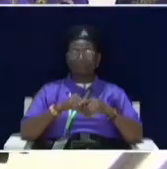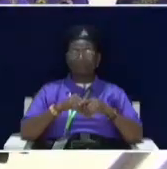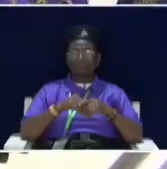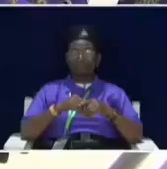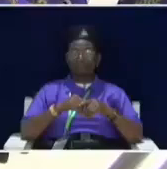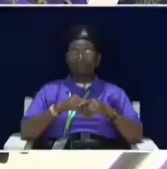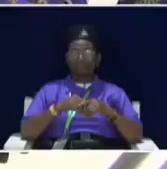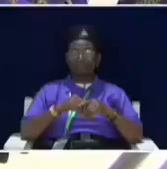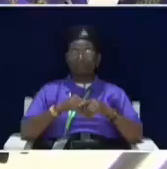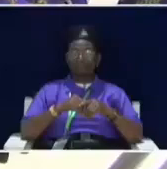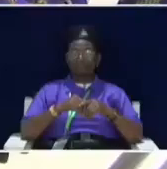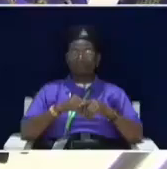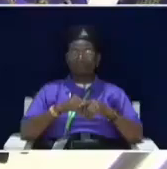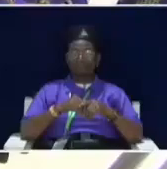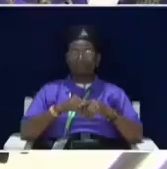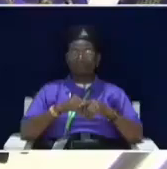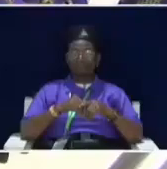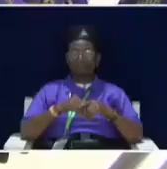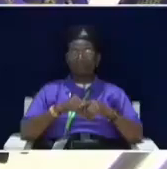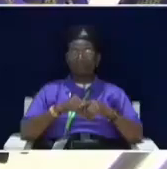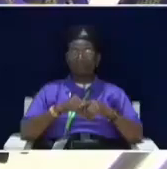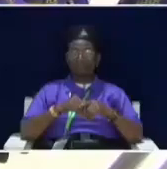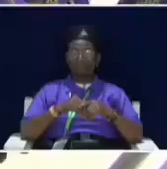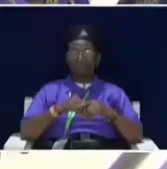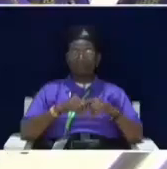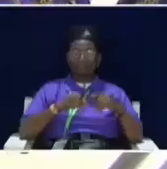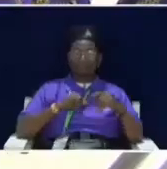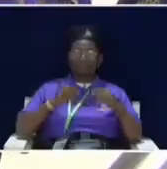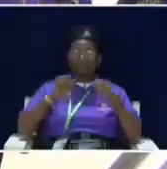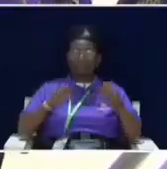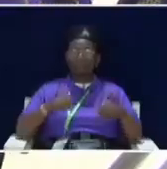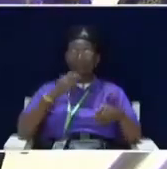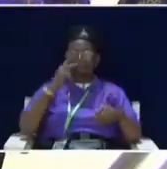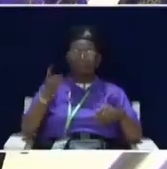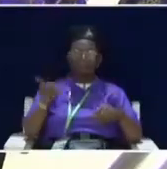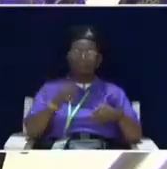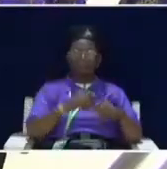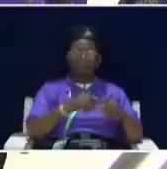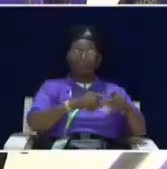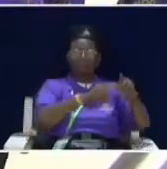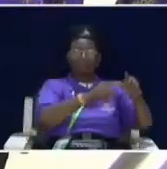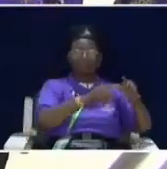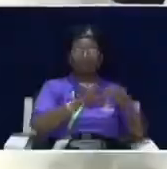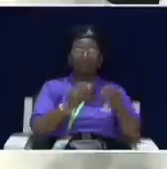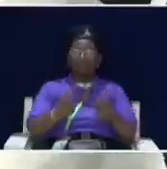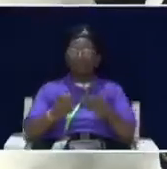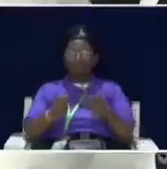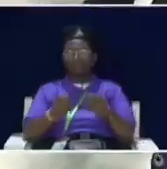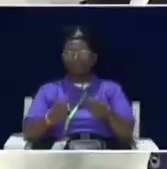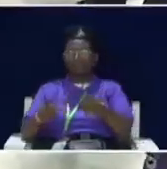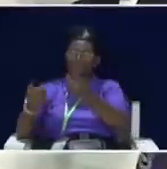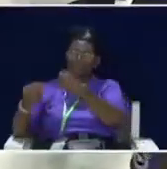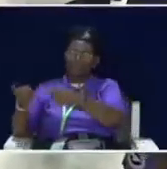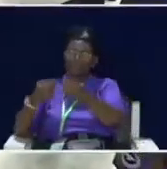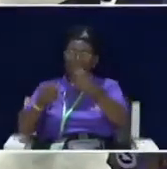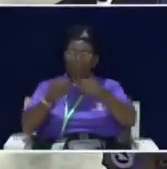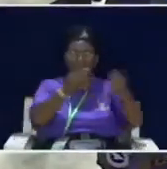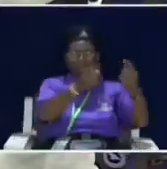Thank you, Lord. Keep coming, keep coming. I can see you running fast. Mori ten, sorry, Emabo.